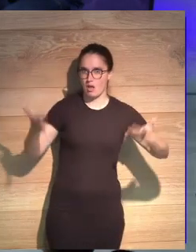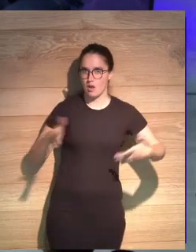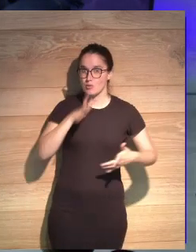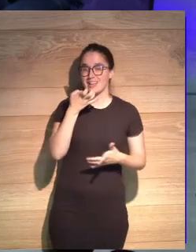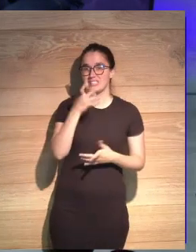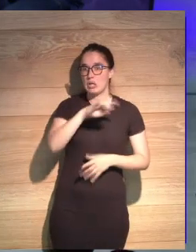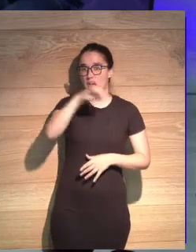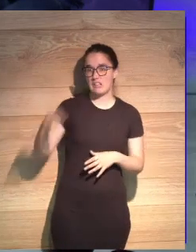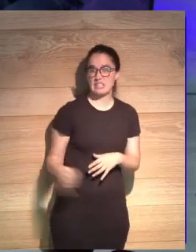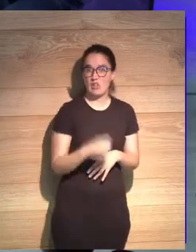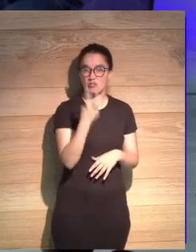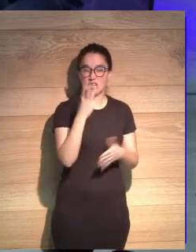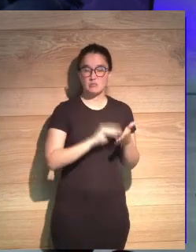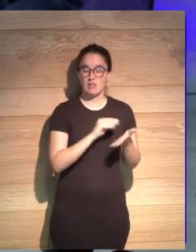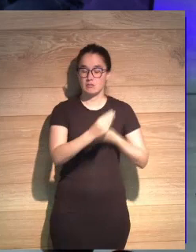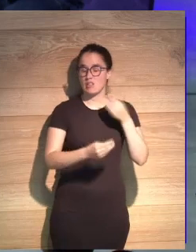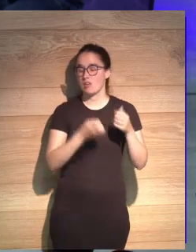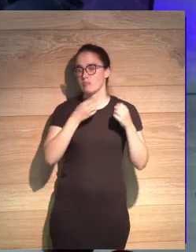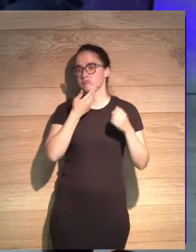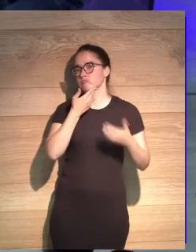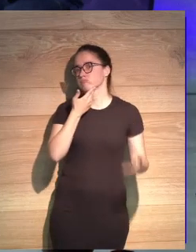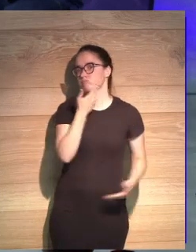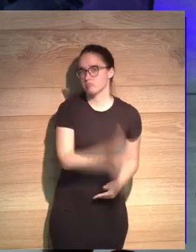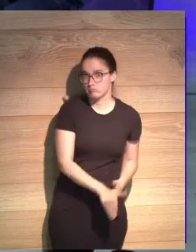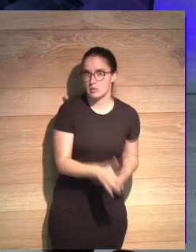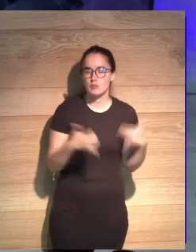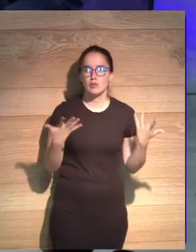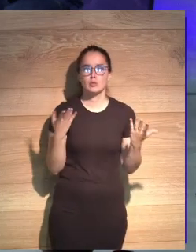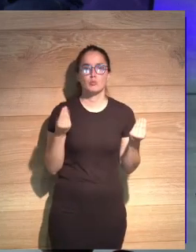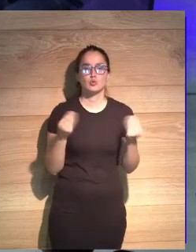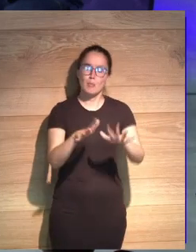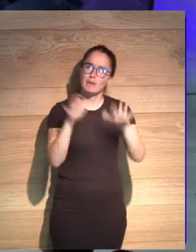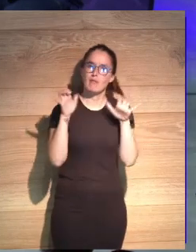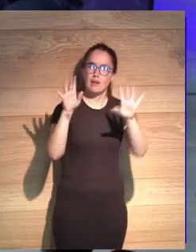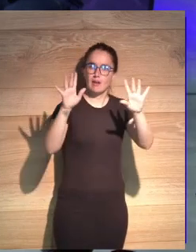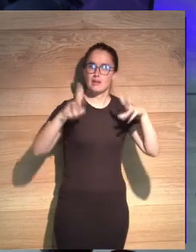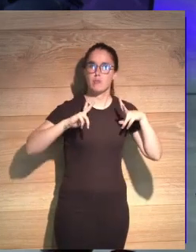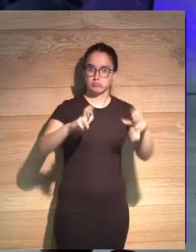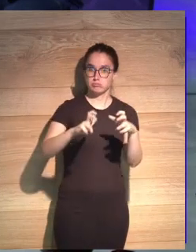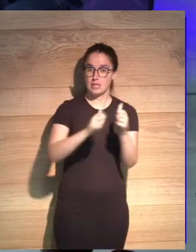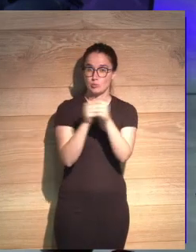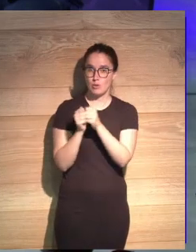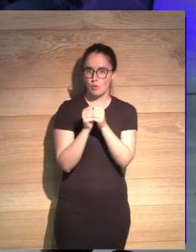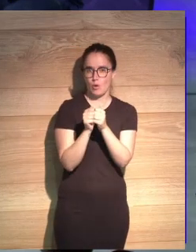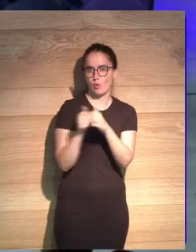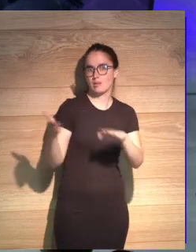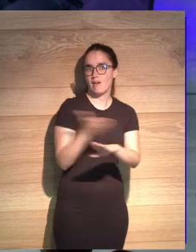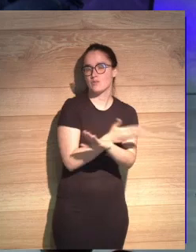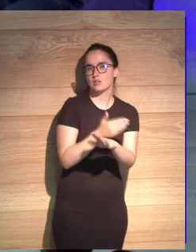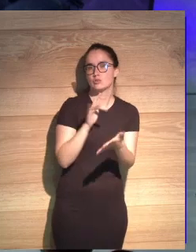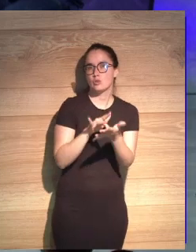their score and someone else's score, they were more motivated, because if not, they got bored. So